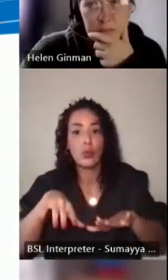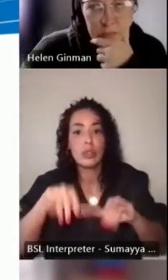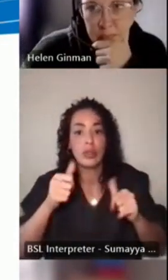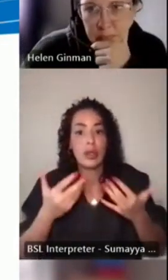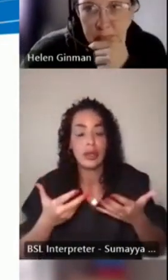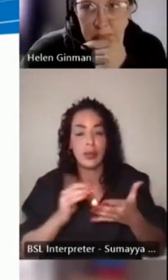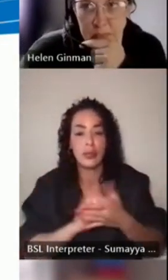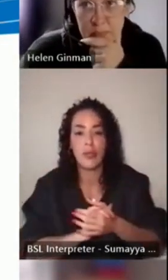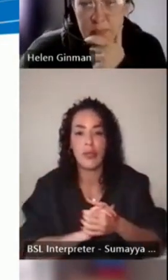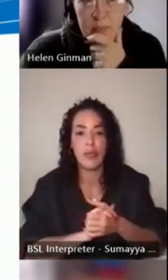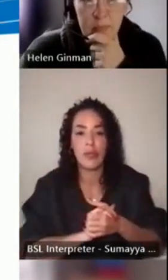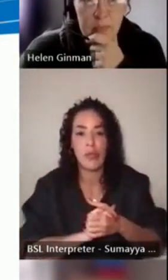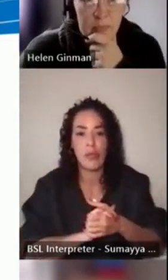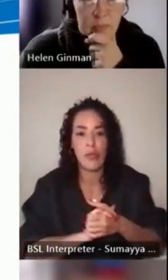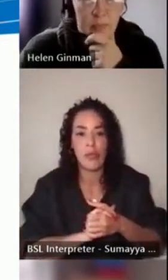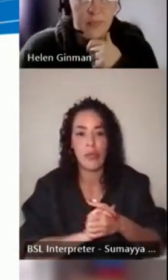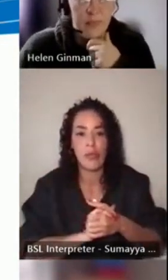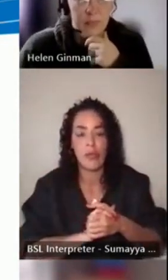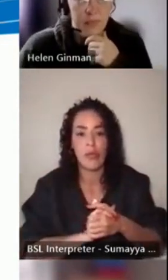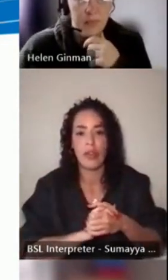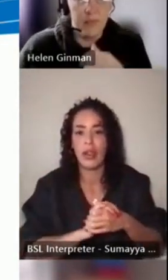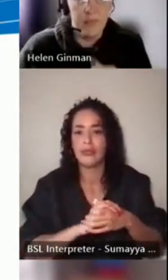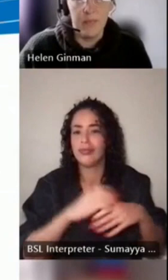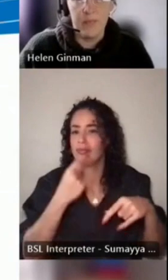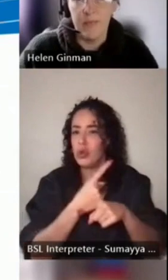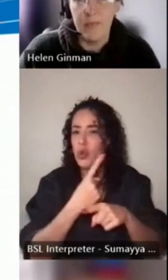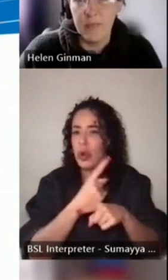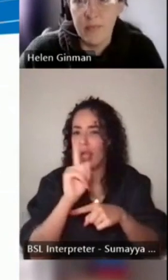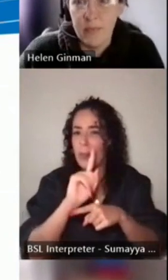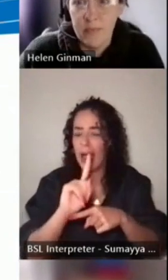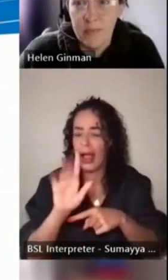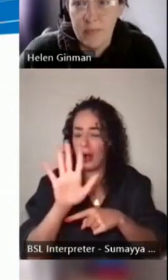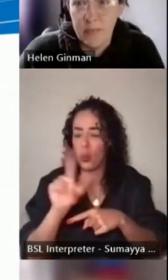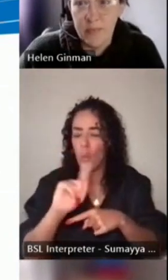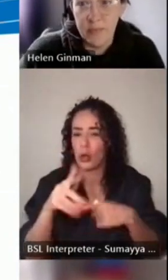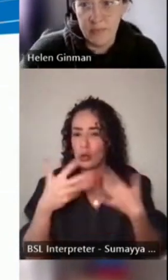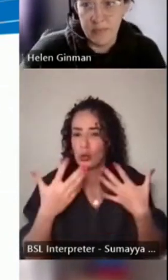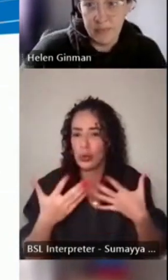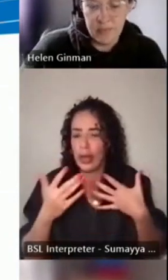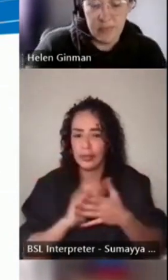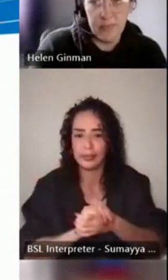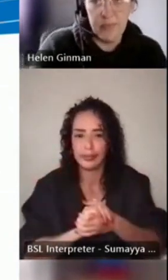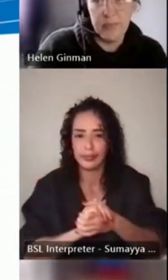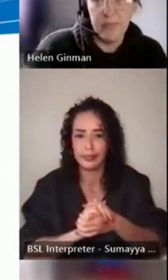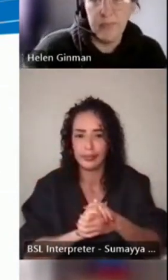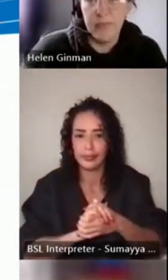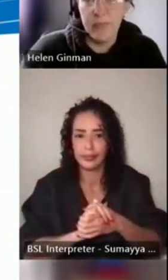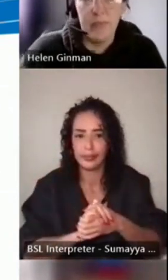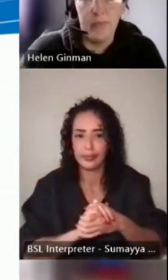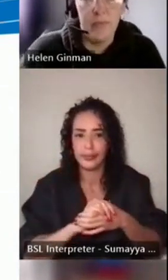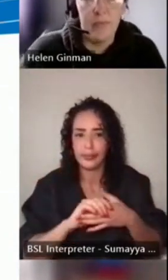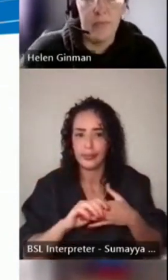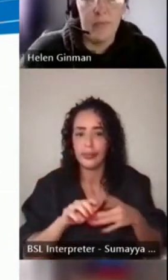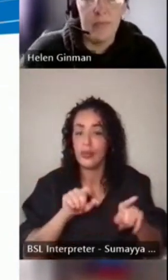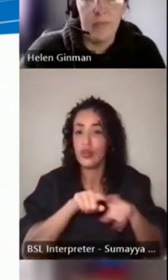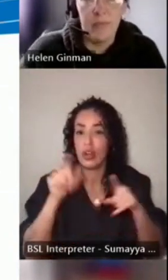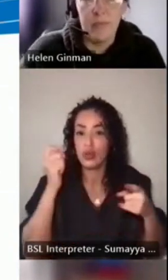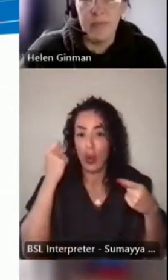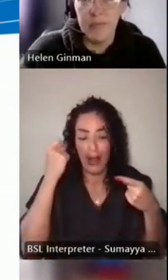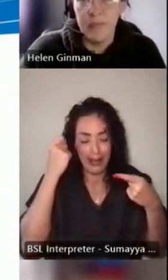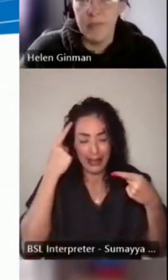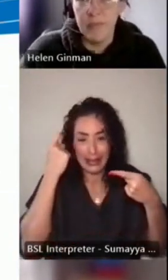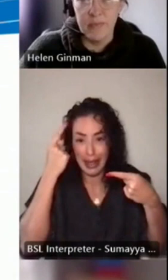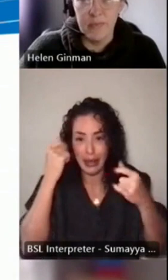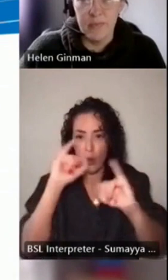started. Okay, so what will we be covering today? So we'll be looking at understanding